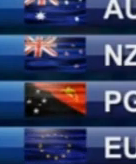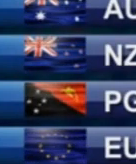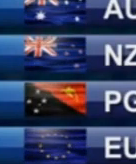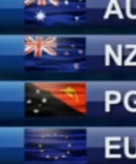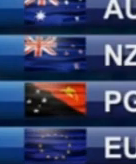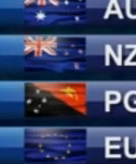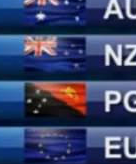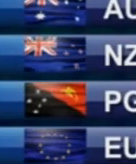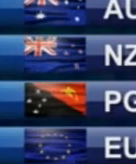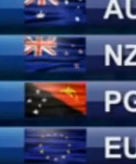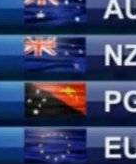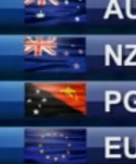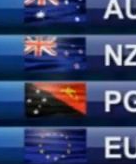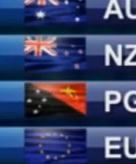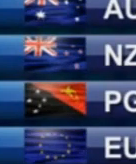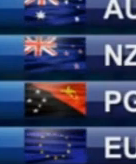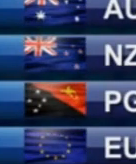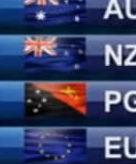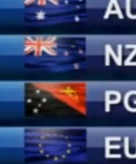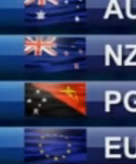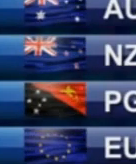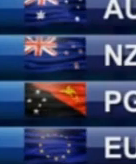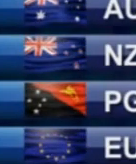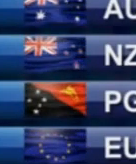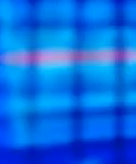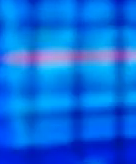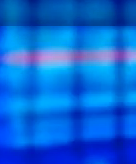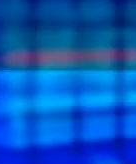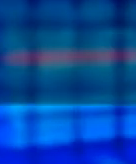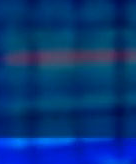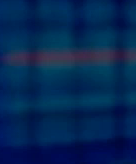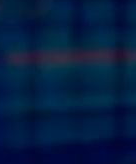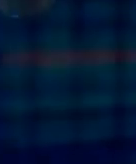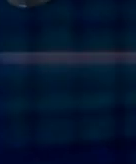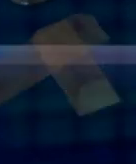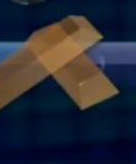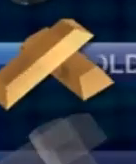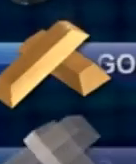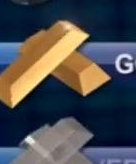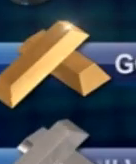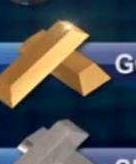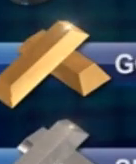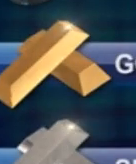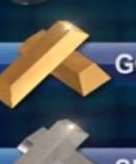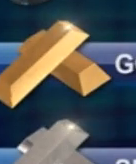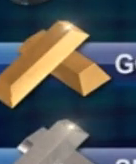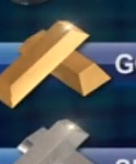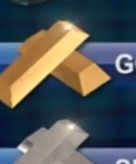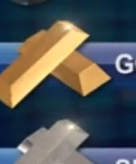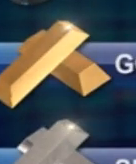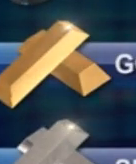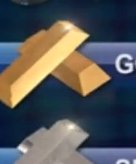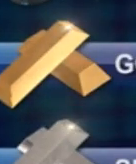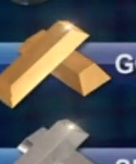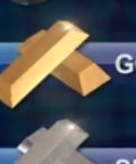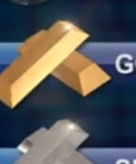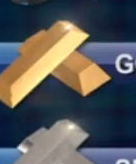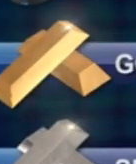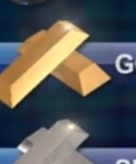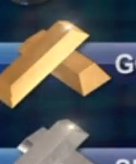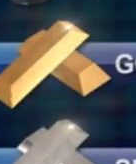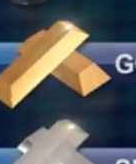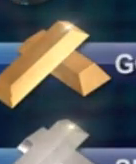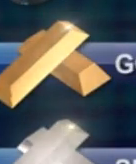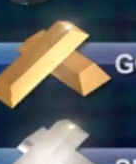partners, the Aussie and Kiwi dollars, as well as the PNG kina. Prices were a rise on the commodities market. Oil prices rose to just